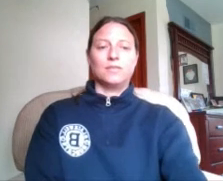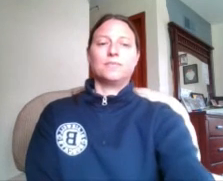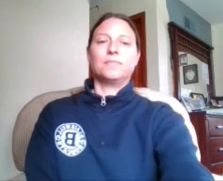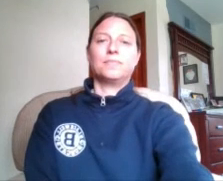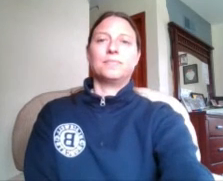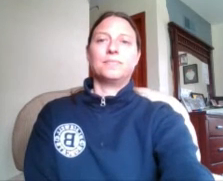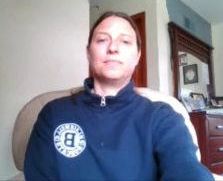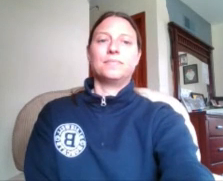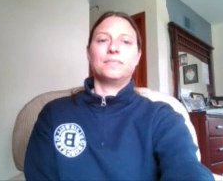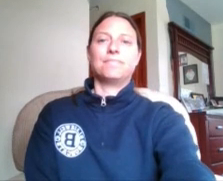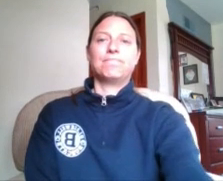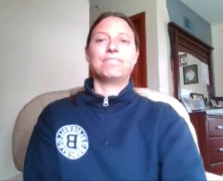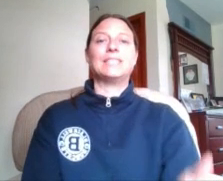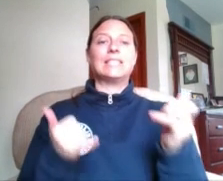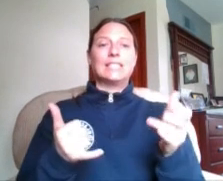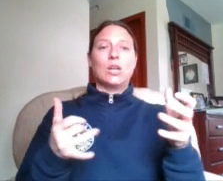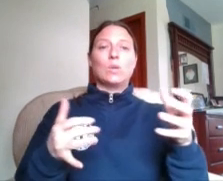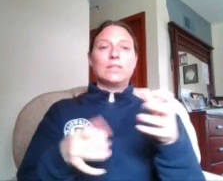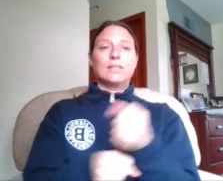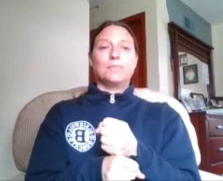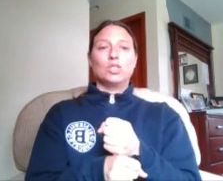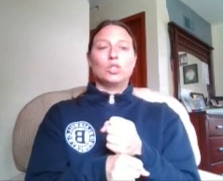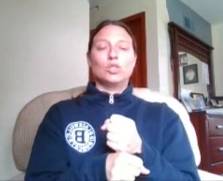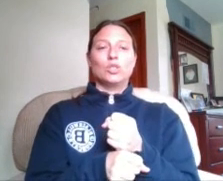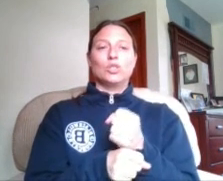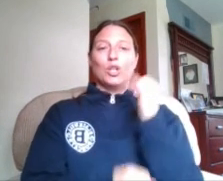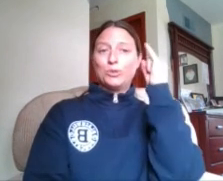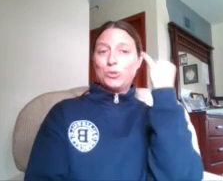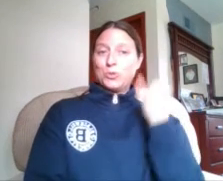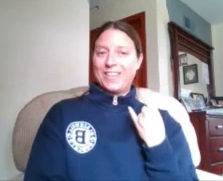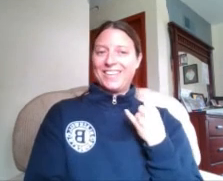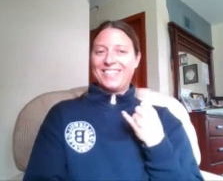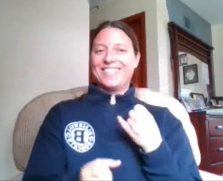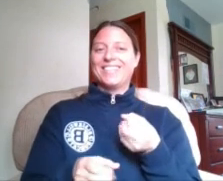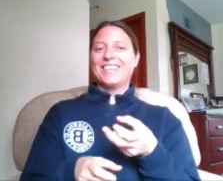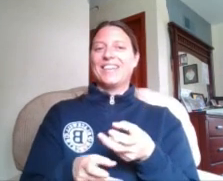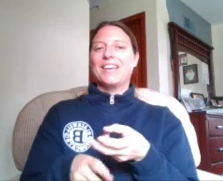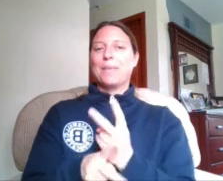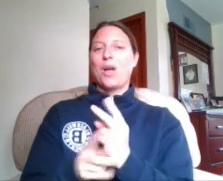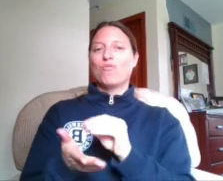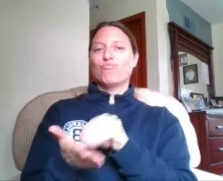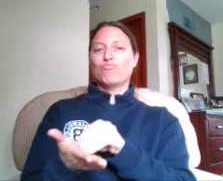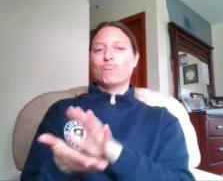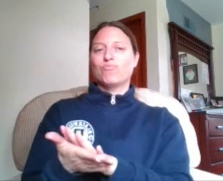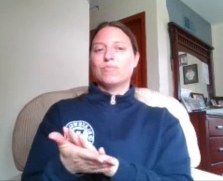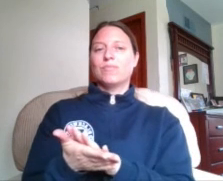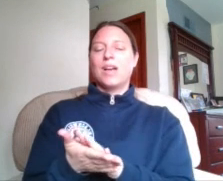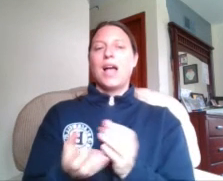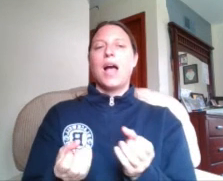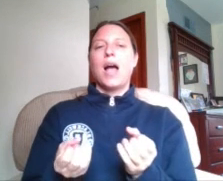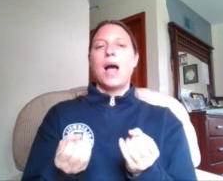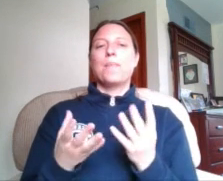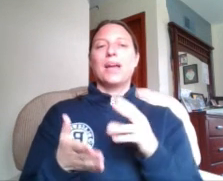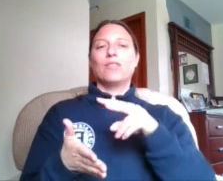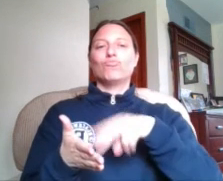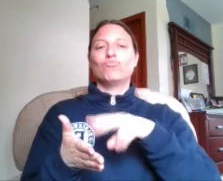Now, for the summary, it says Julie kept a record of the number of minutes she spent reading for 20